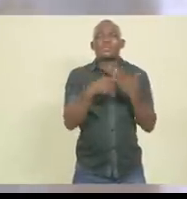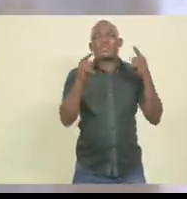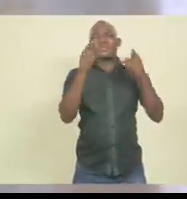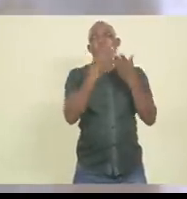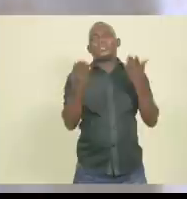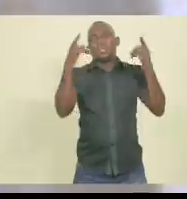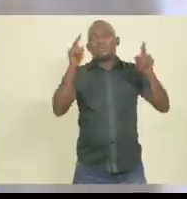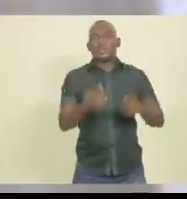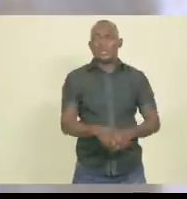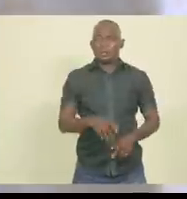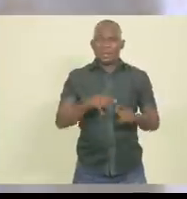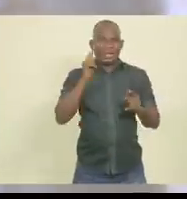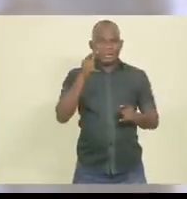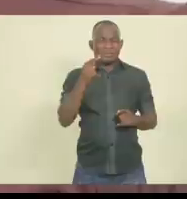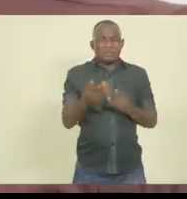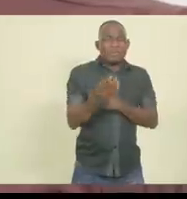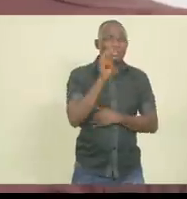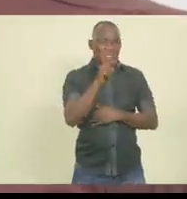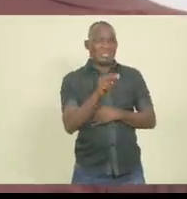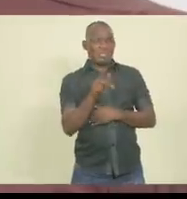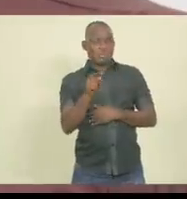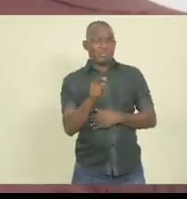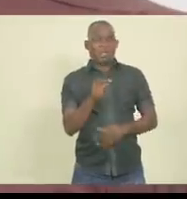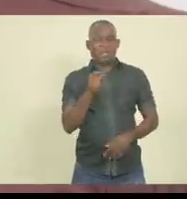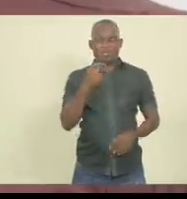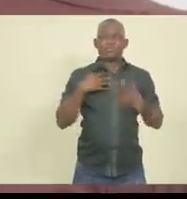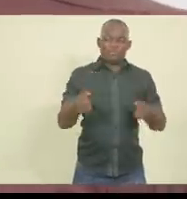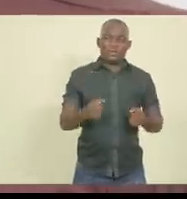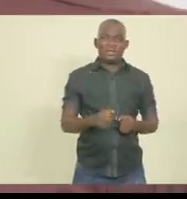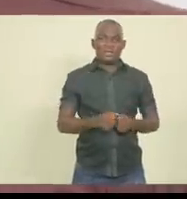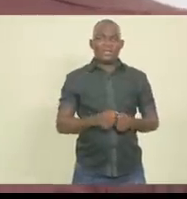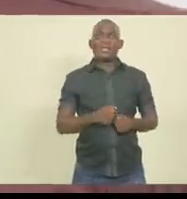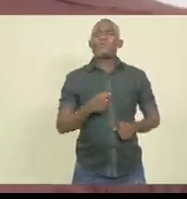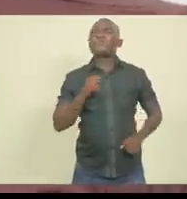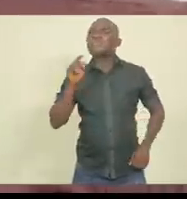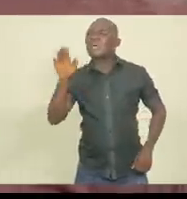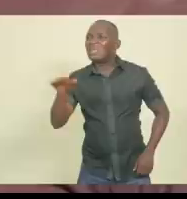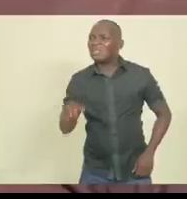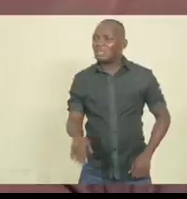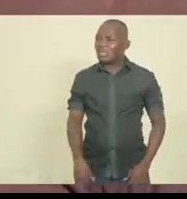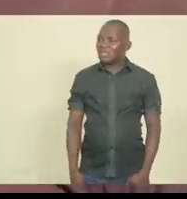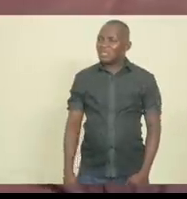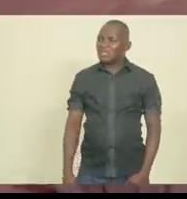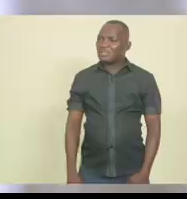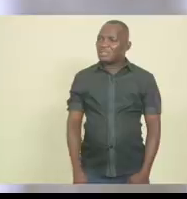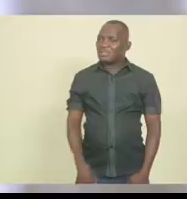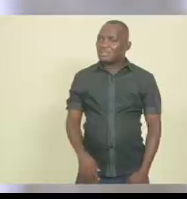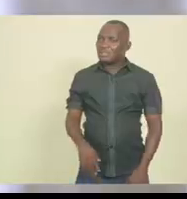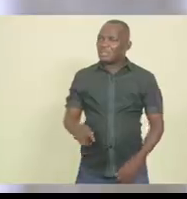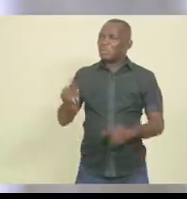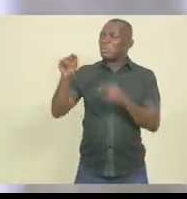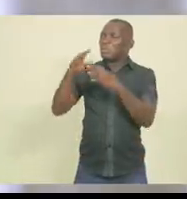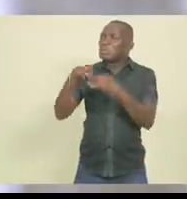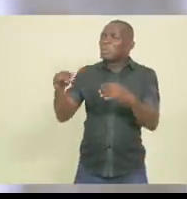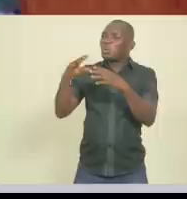happened to you. But then I see you in the morning looking all fine and healthy. So Kobe, like, this sorry